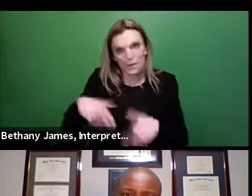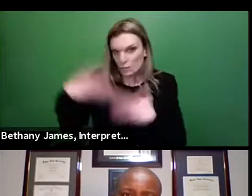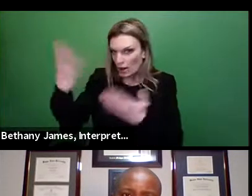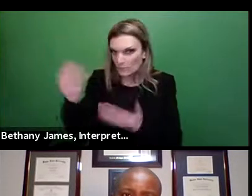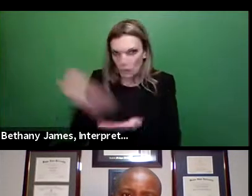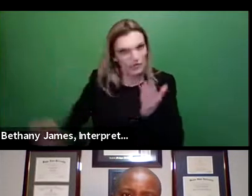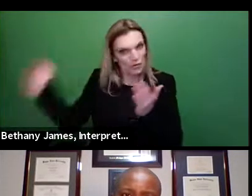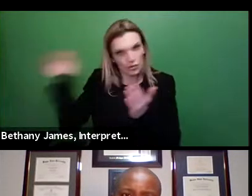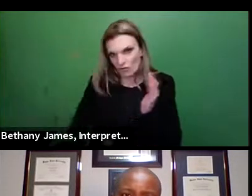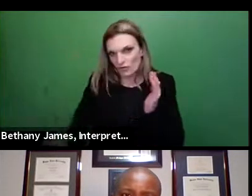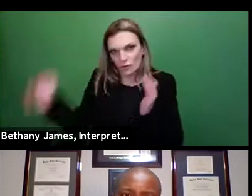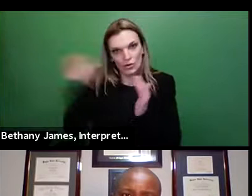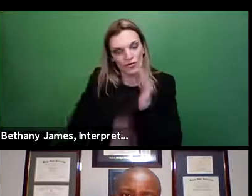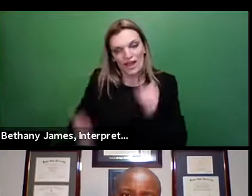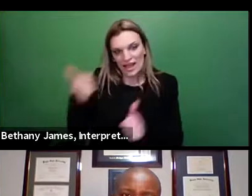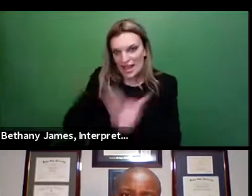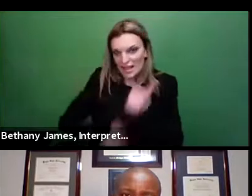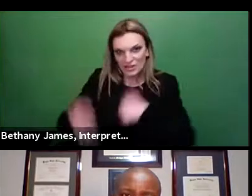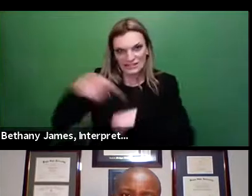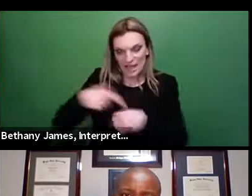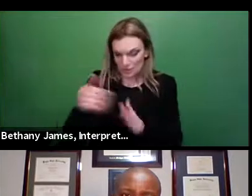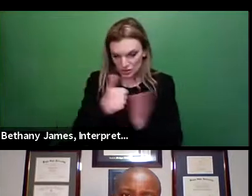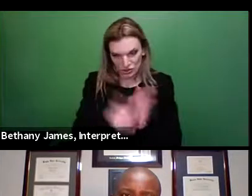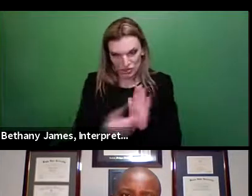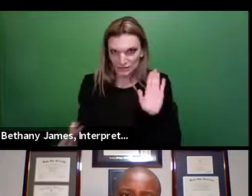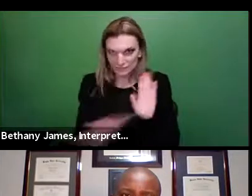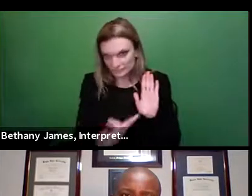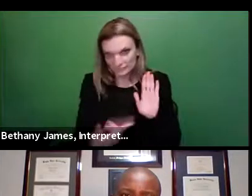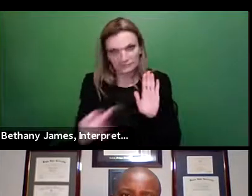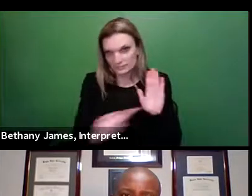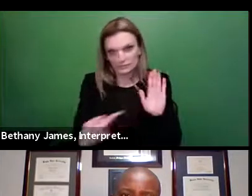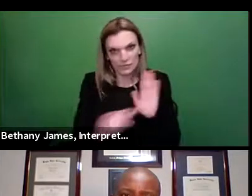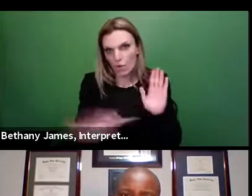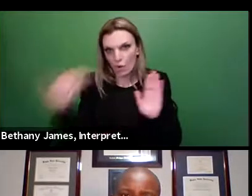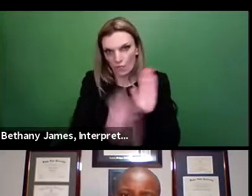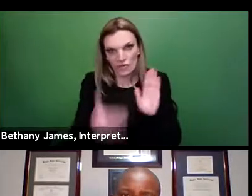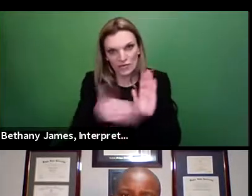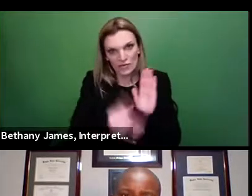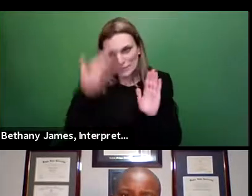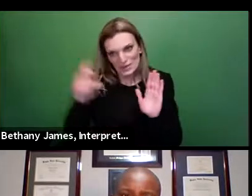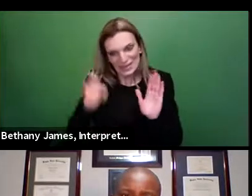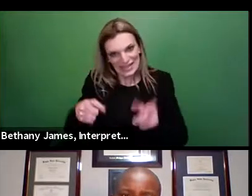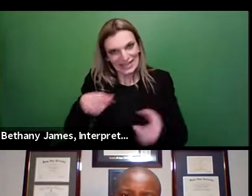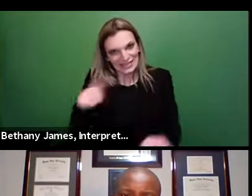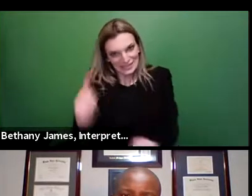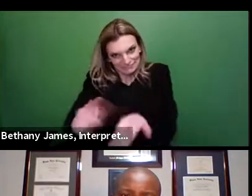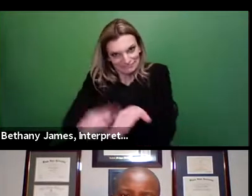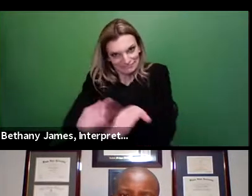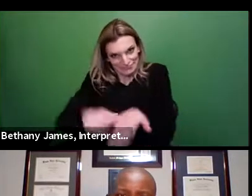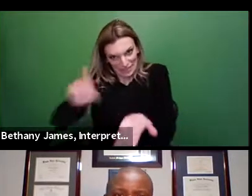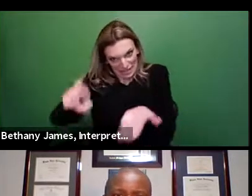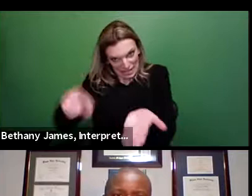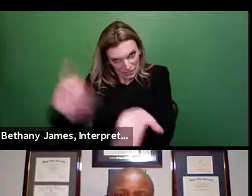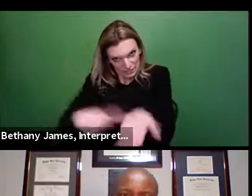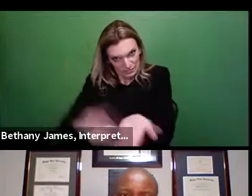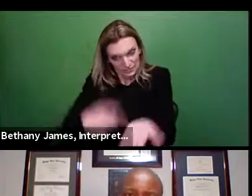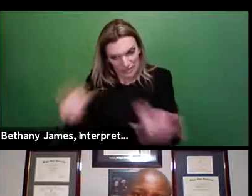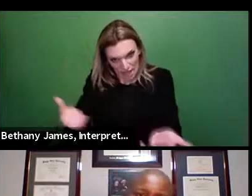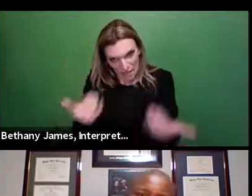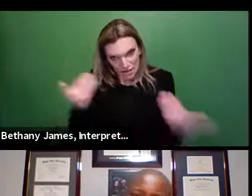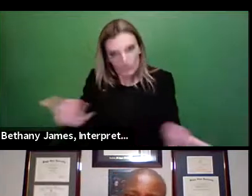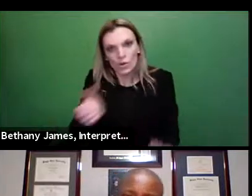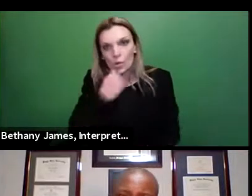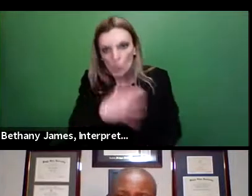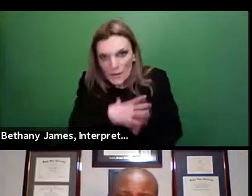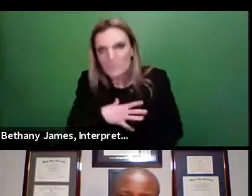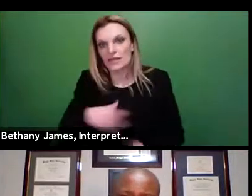every time that it shows up on the agenda, because it needs to be addressed. And because the minority and women in our community have been suffering